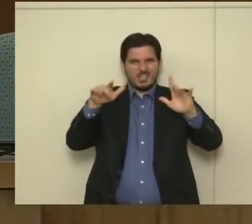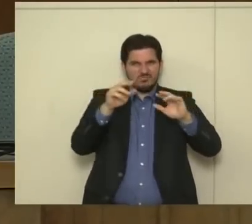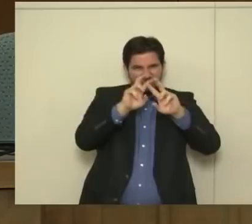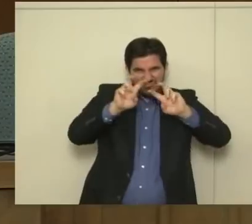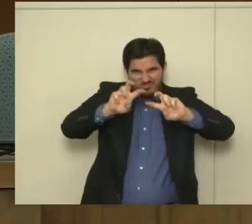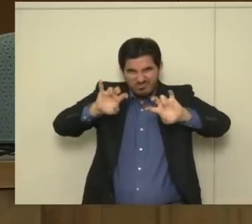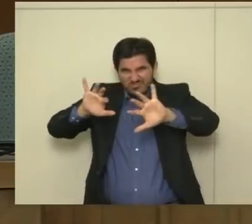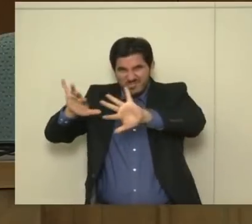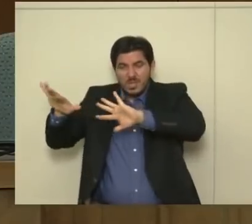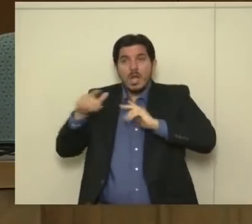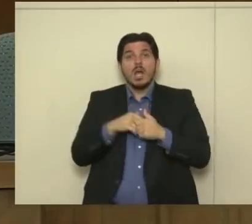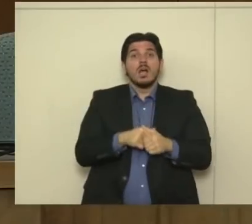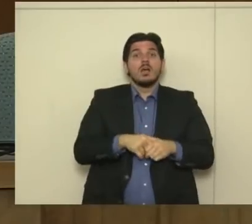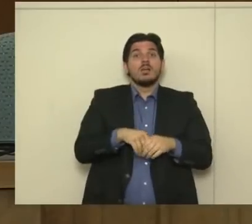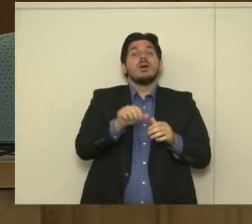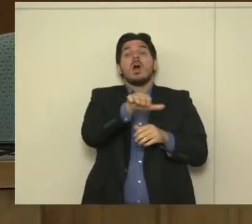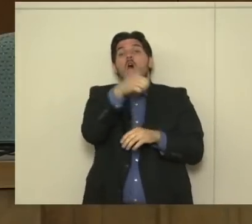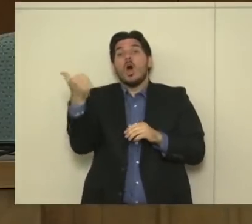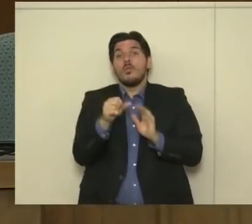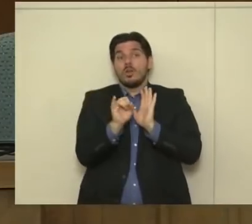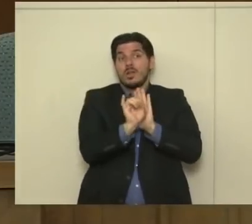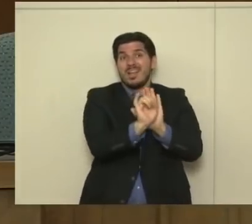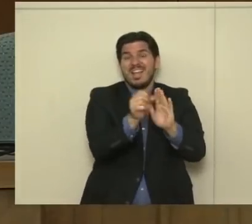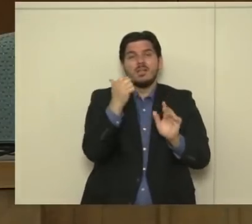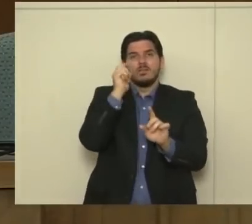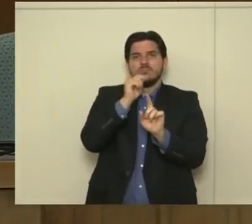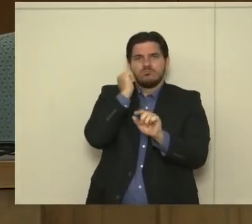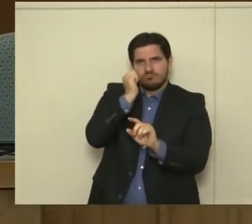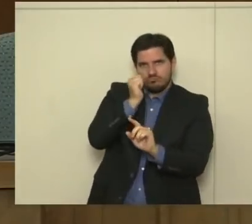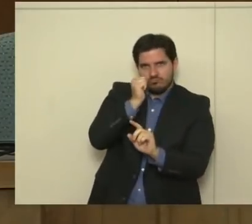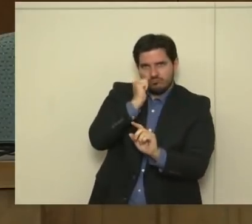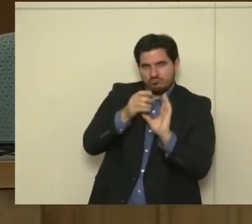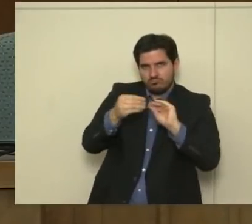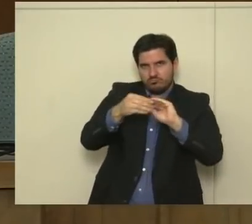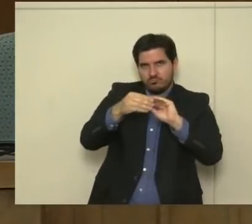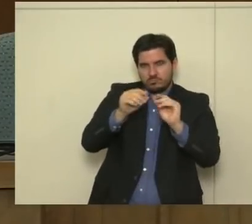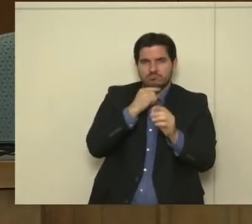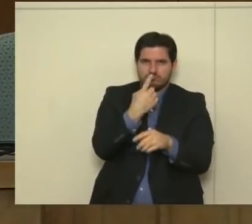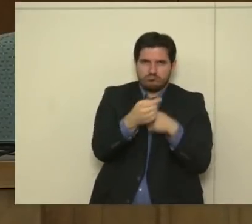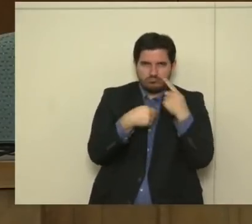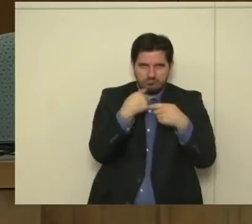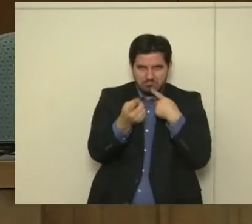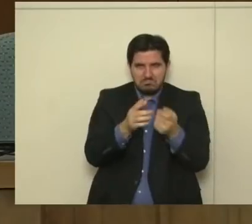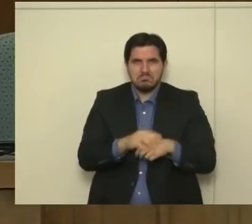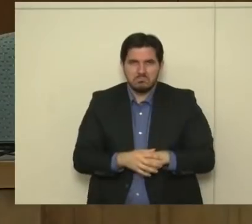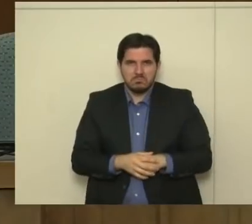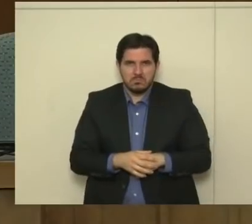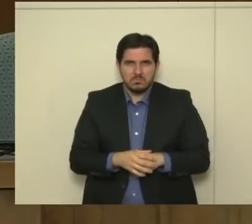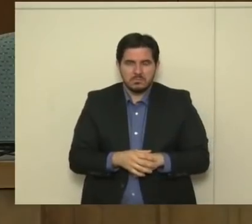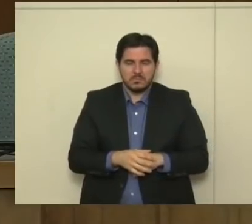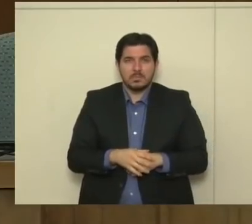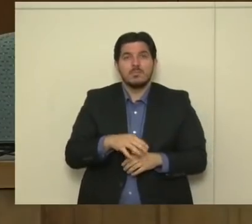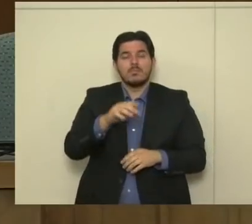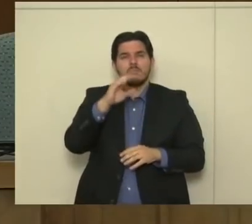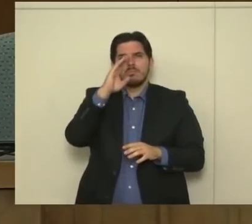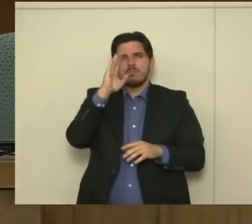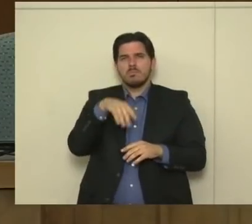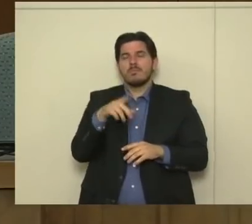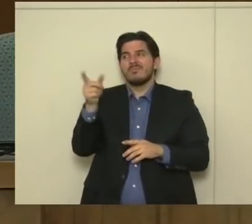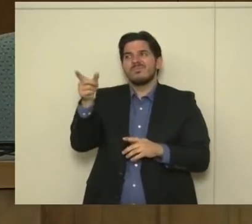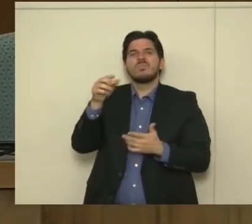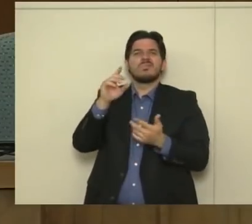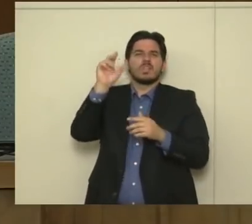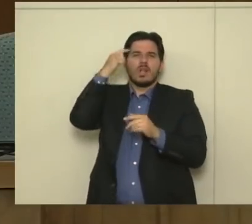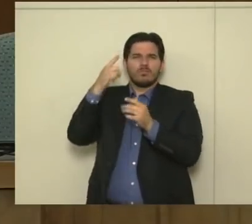report daily. Second is, the governor's exactly right that we do have outbreaks from time to time, like the detention